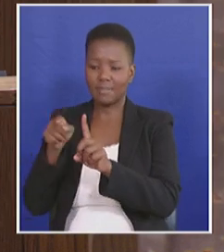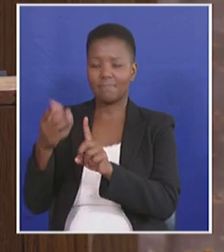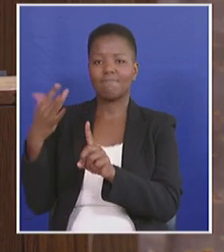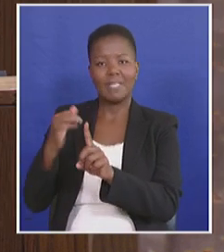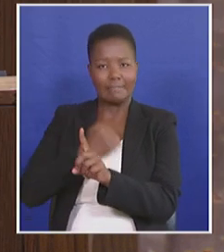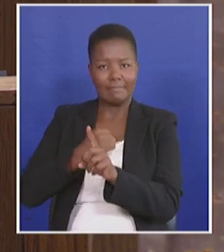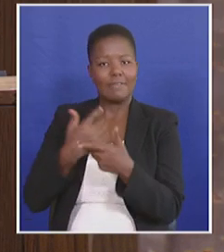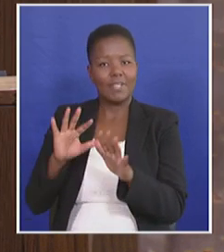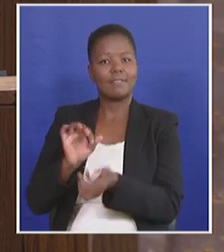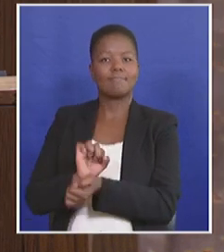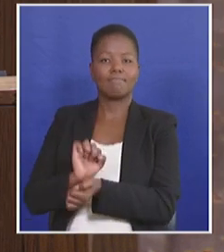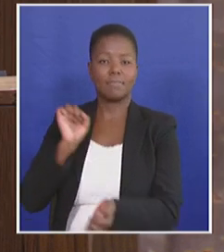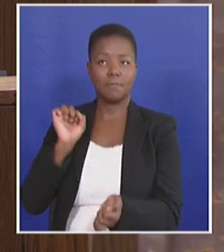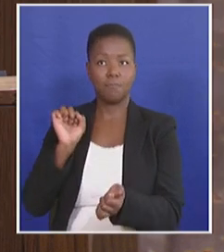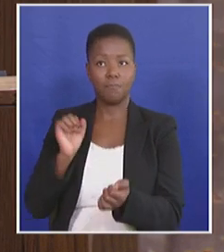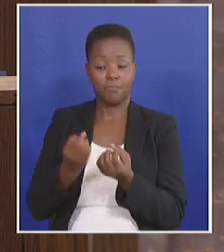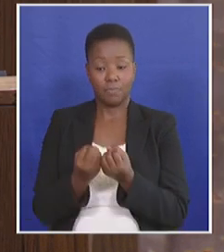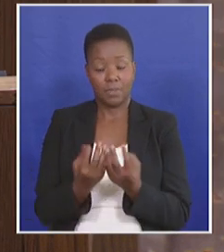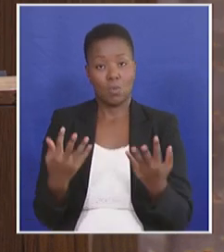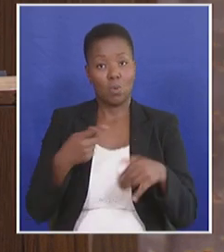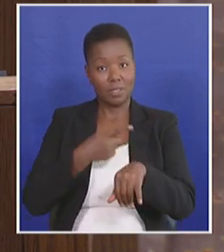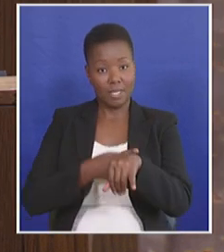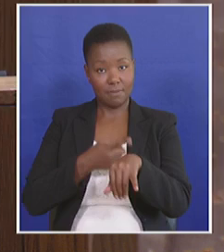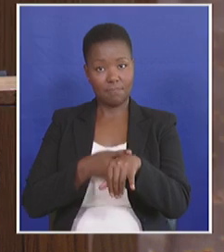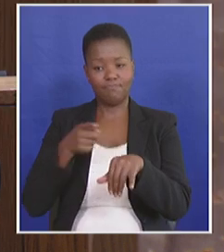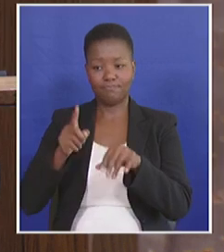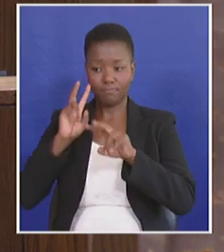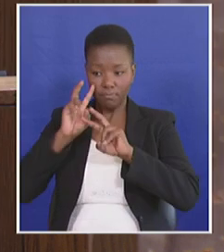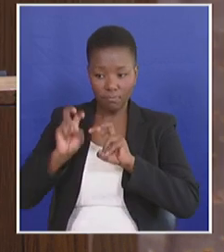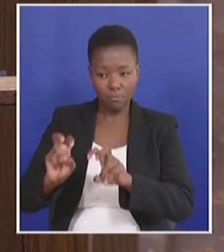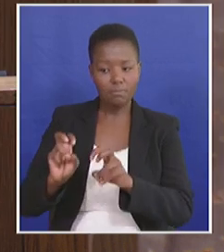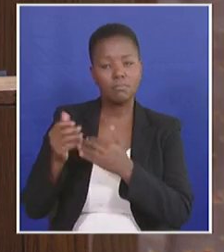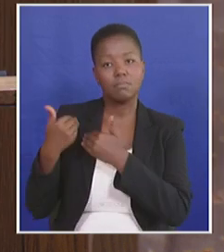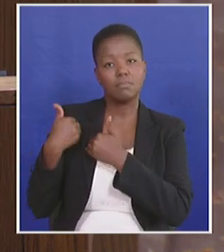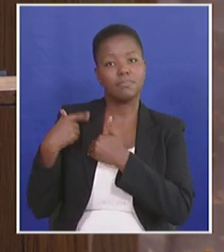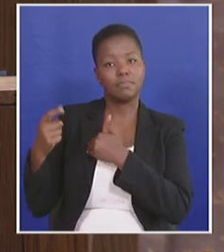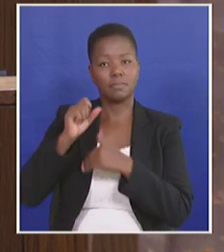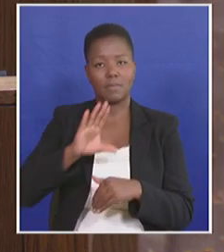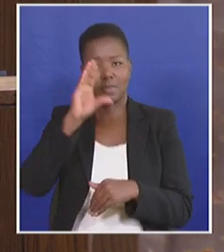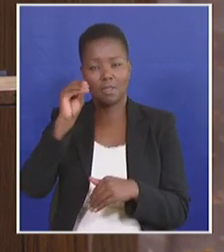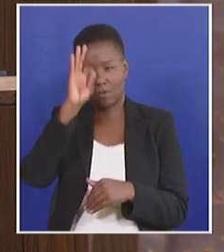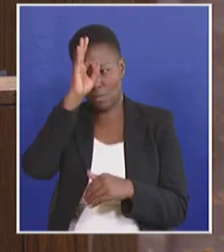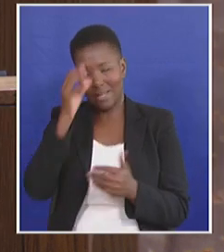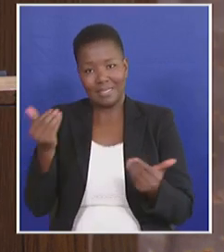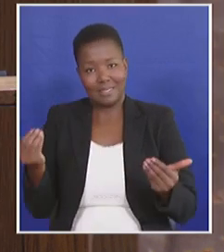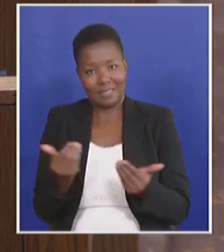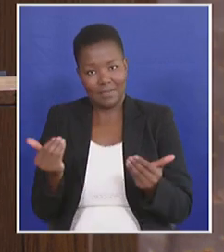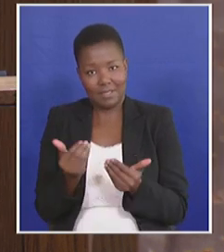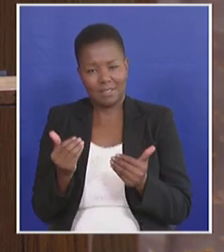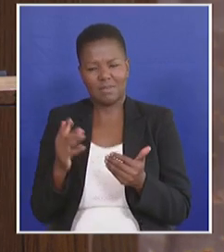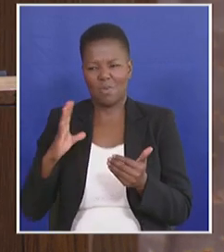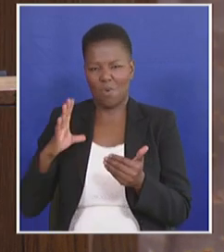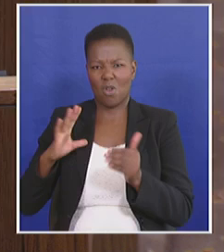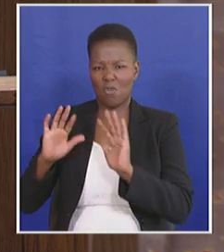amnesty. At all times, the investigation of such matters was the responsibility of the South African Police Service, save for a short period when the